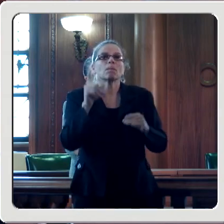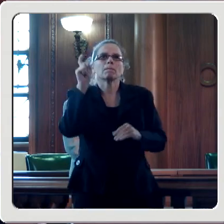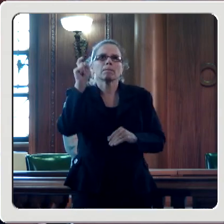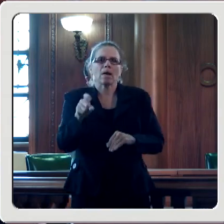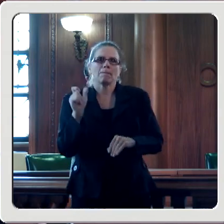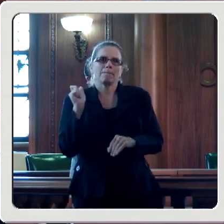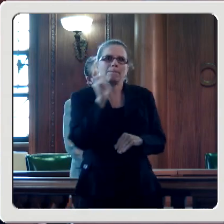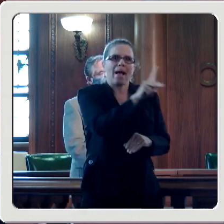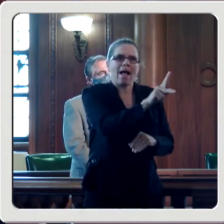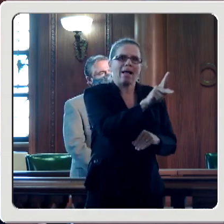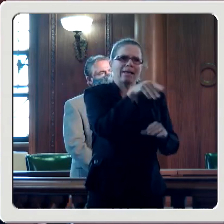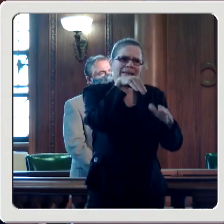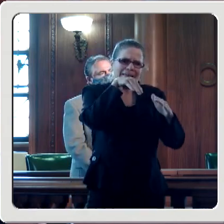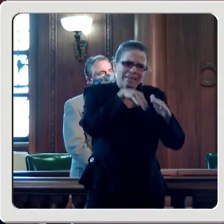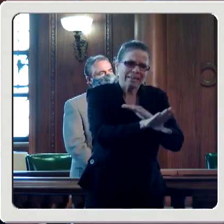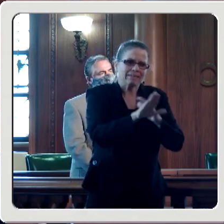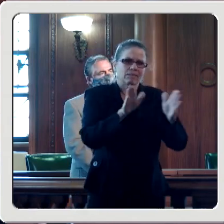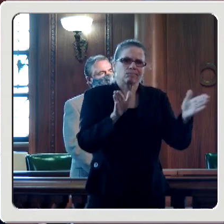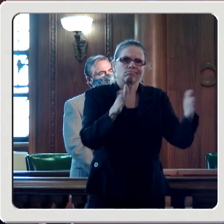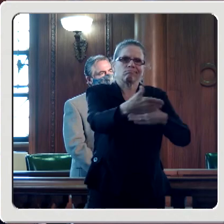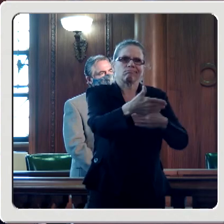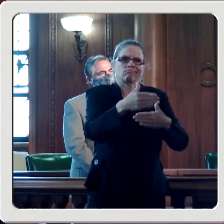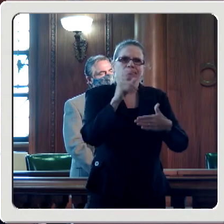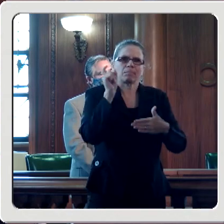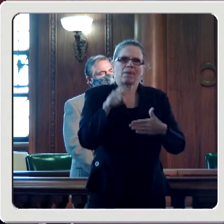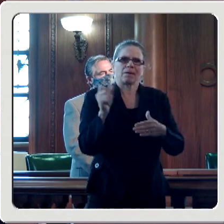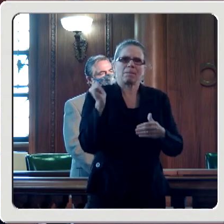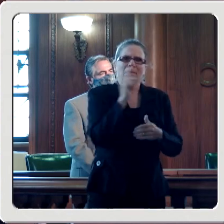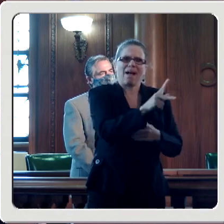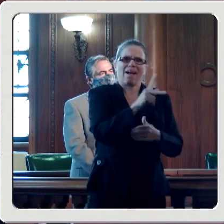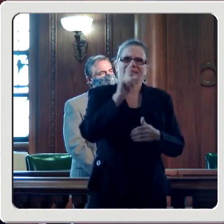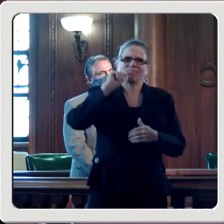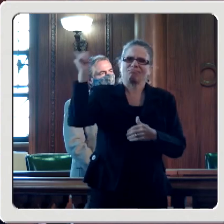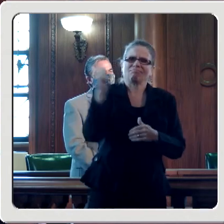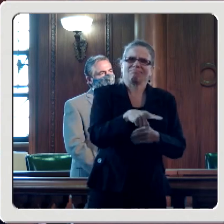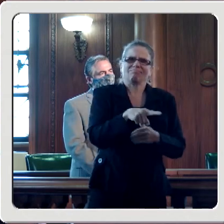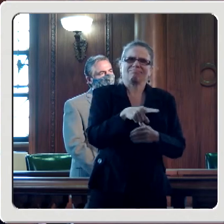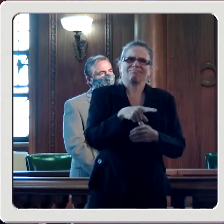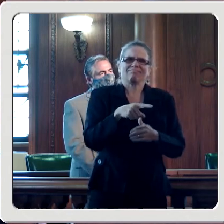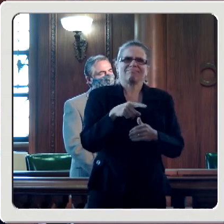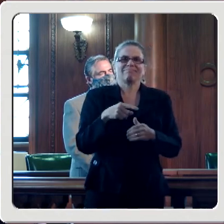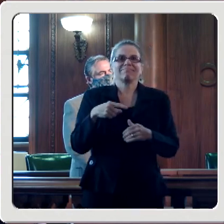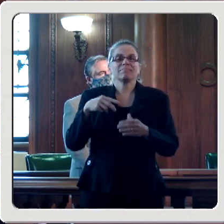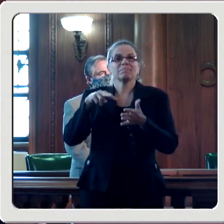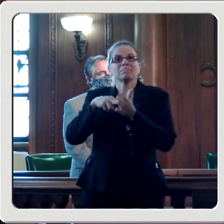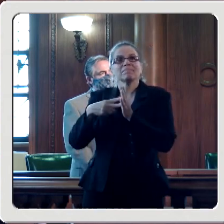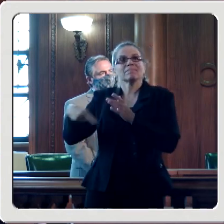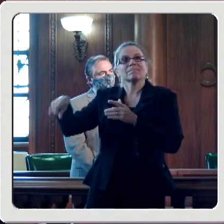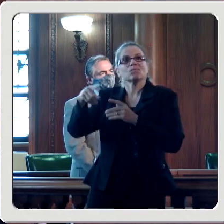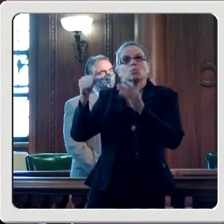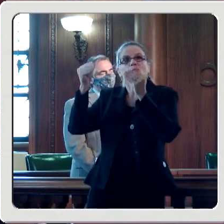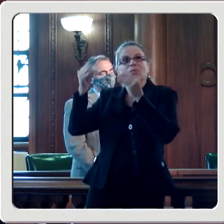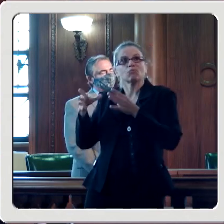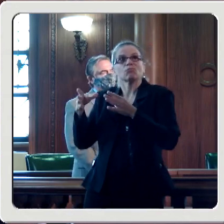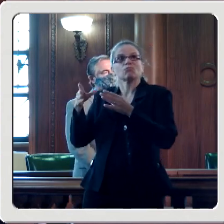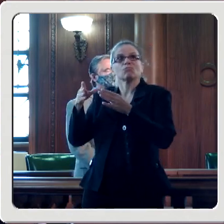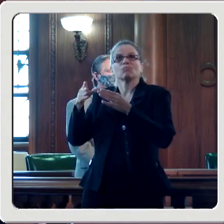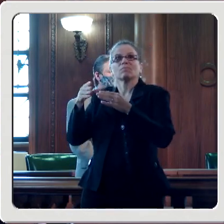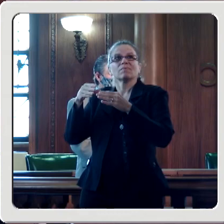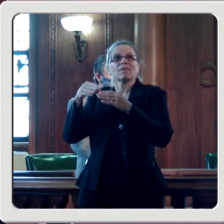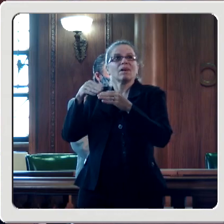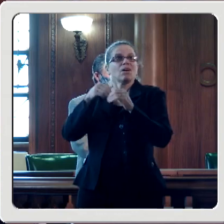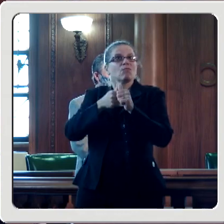the classroom to teach their classes remotely. I will let the superintendent expand on